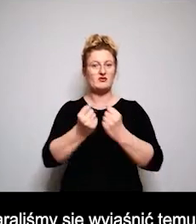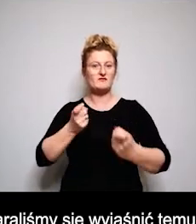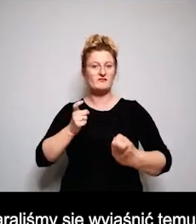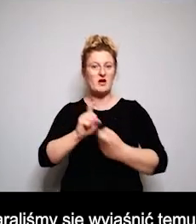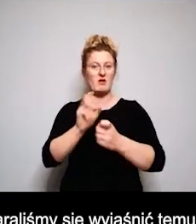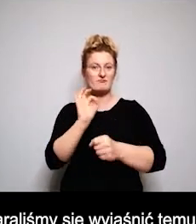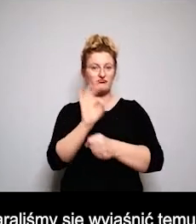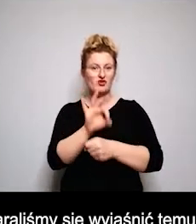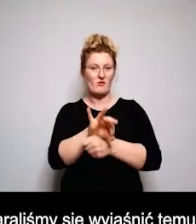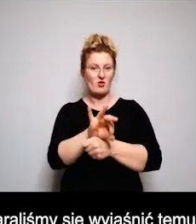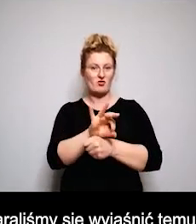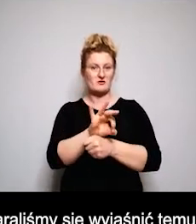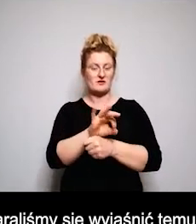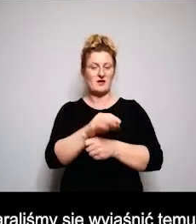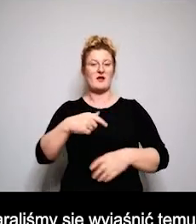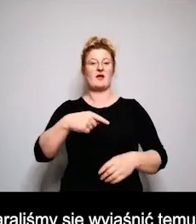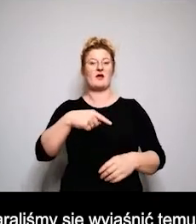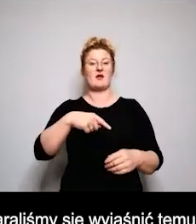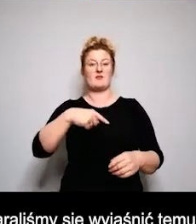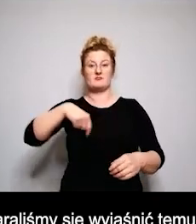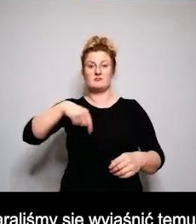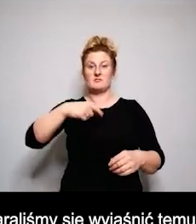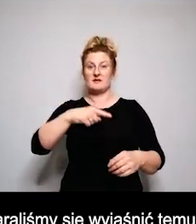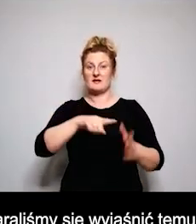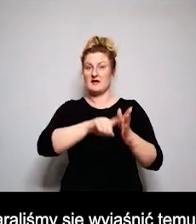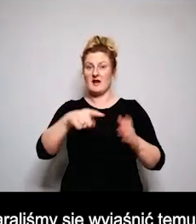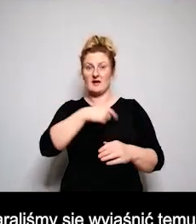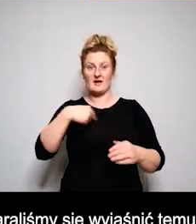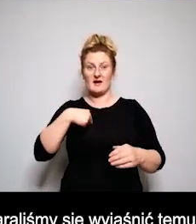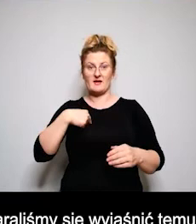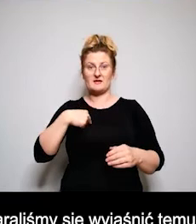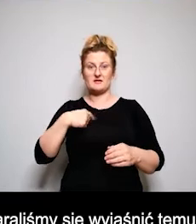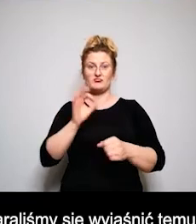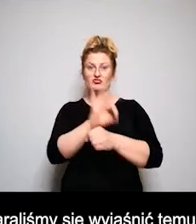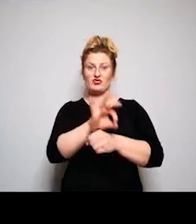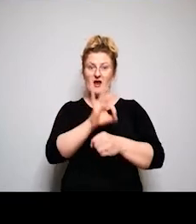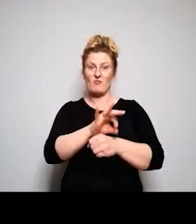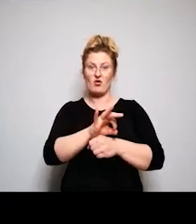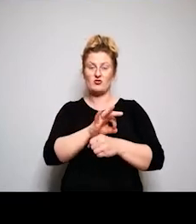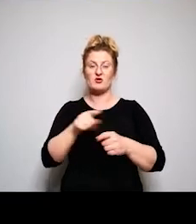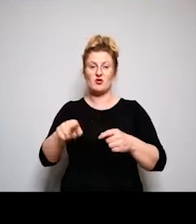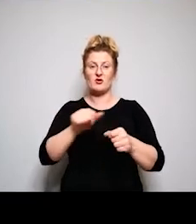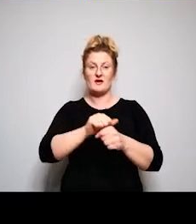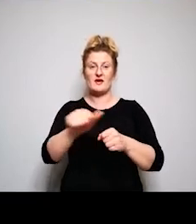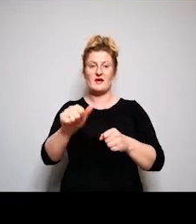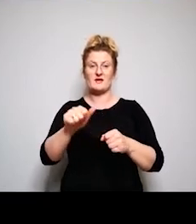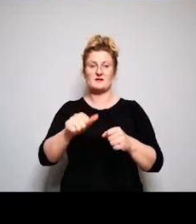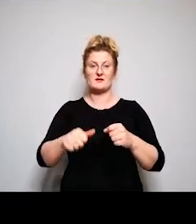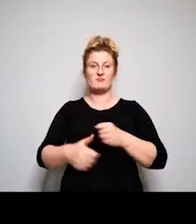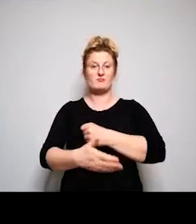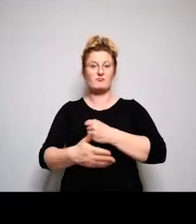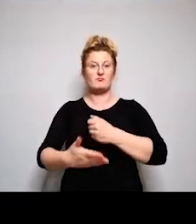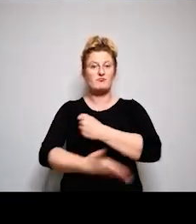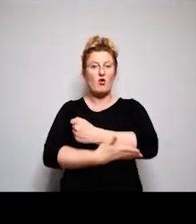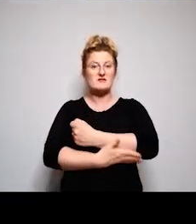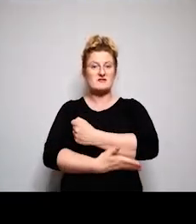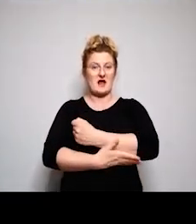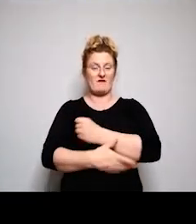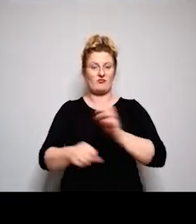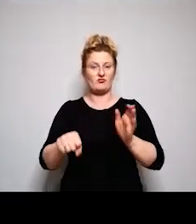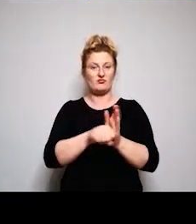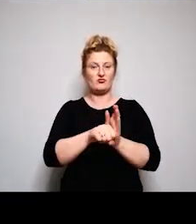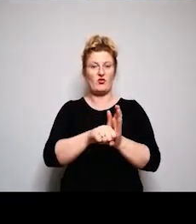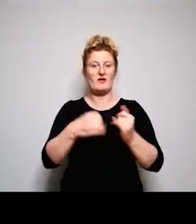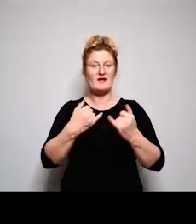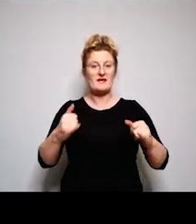of any other social problem, any other criminality, gangs, corruption, anything comes